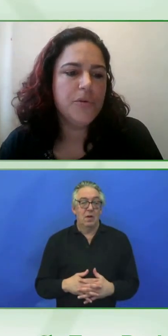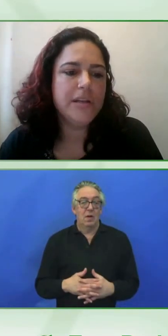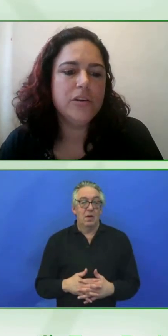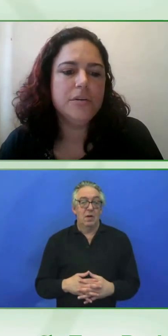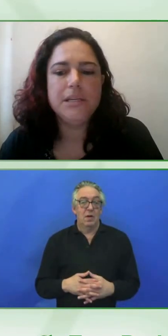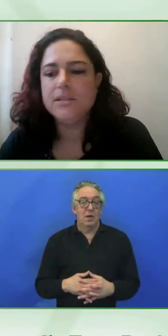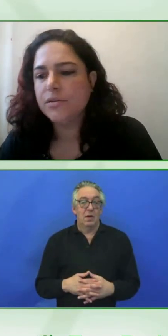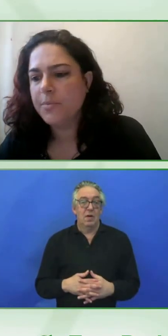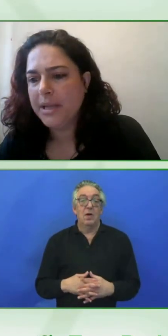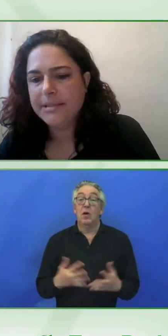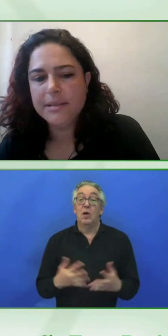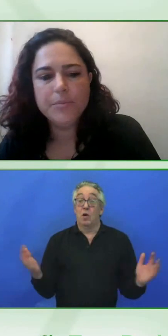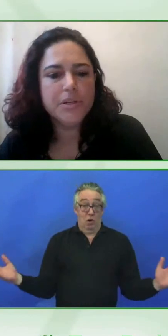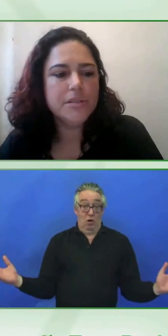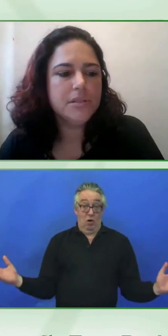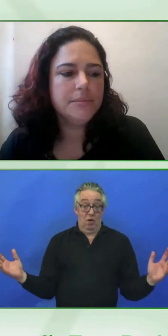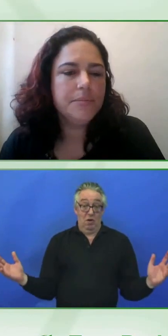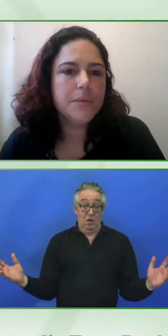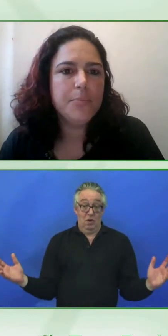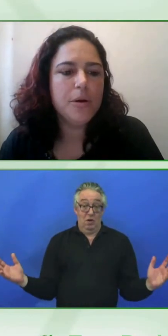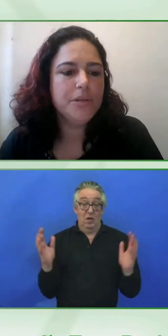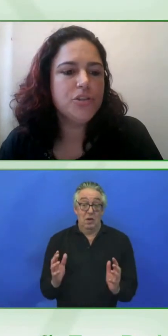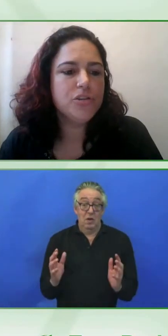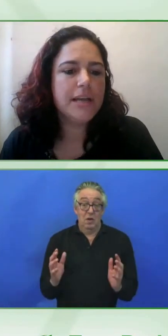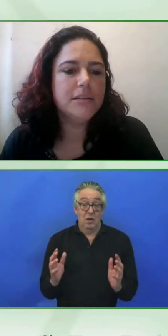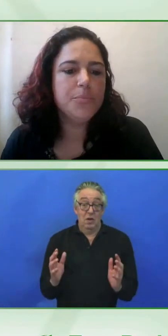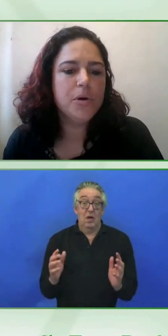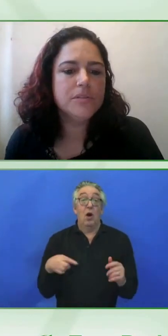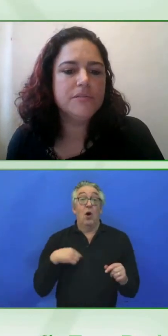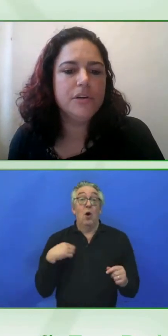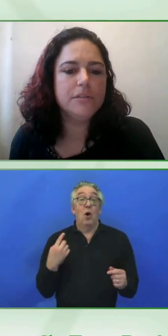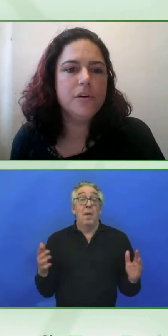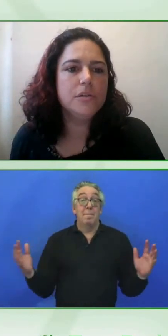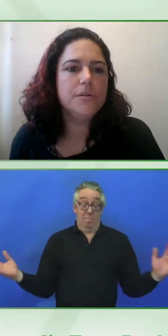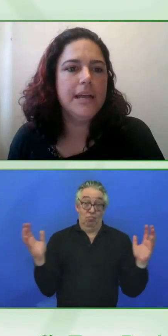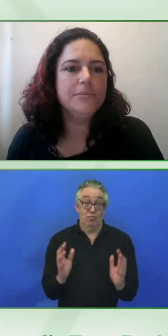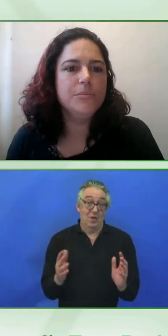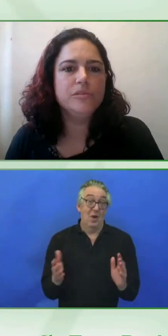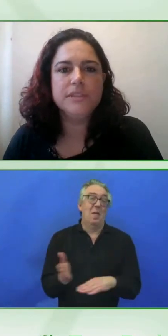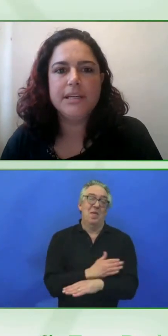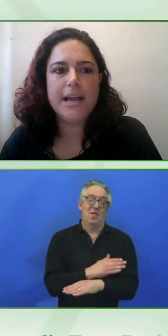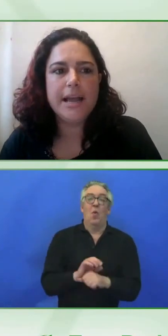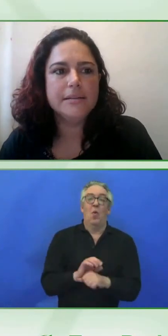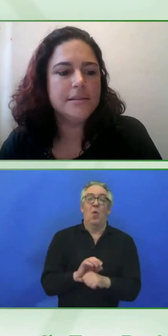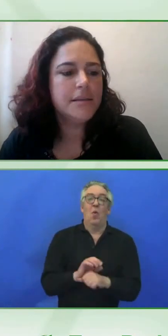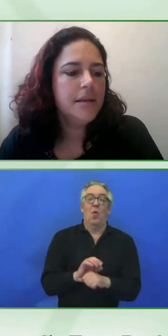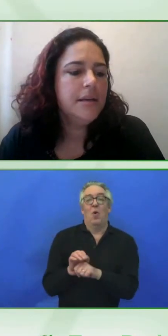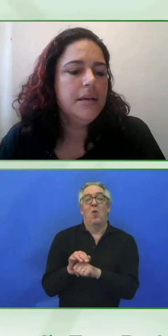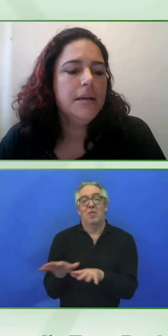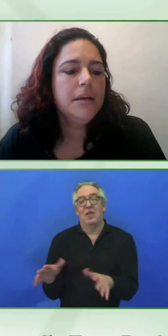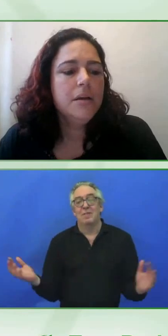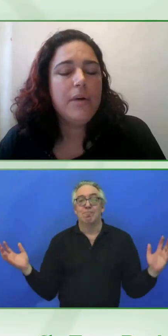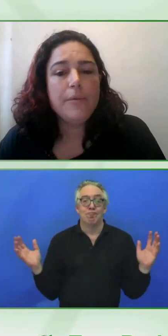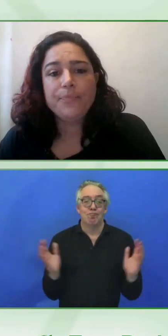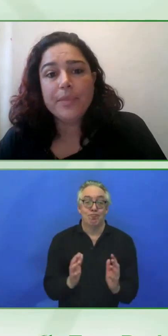from when our meetings took place in person. People appeared together, posing for the photo and moving their hands. But